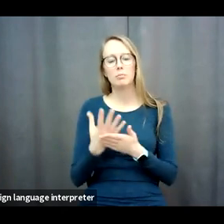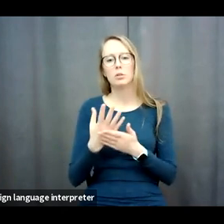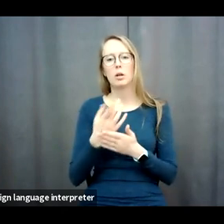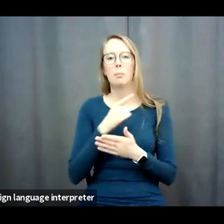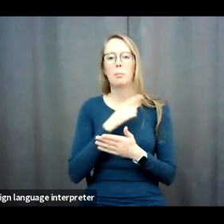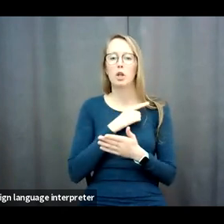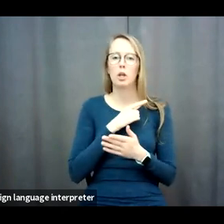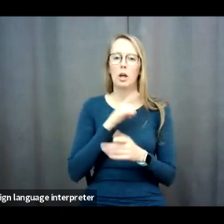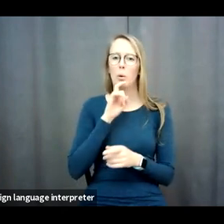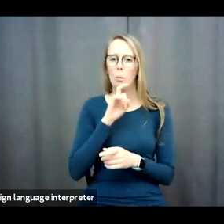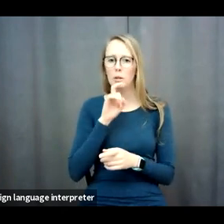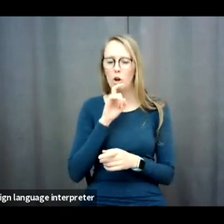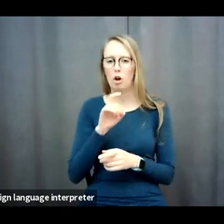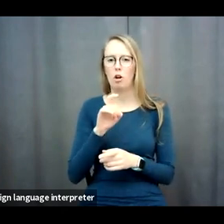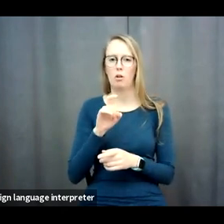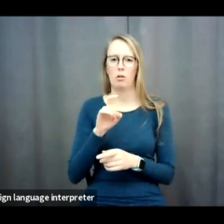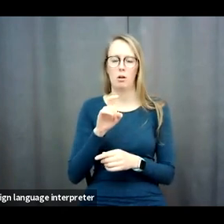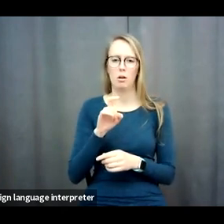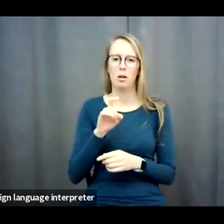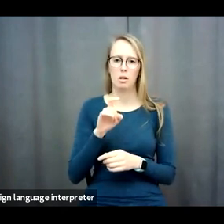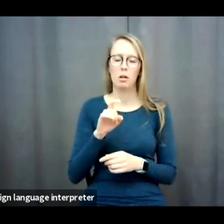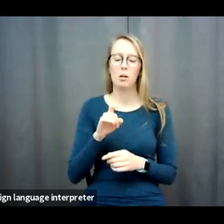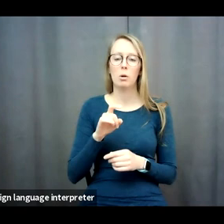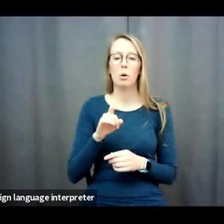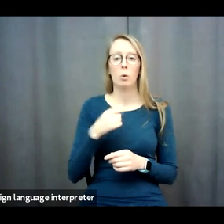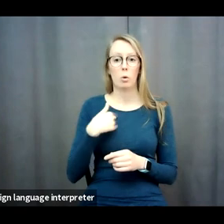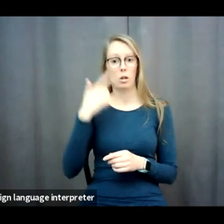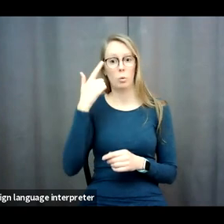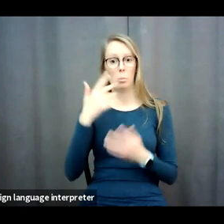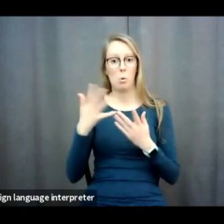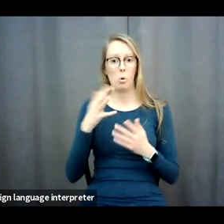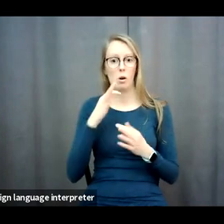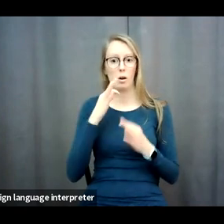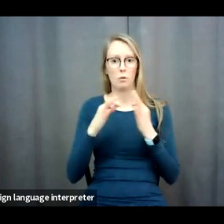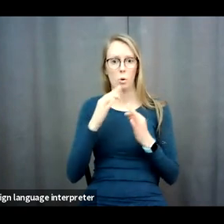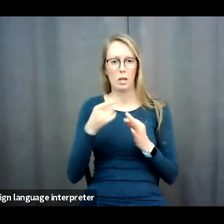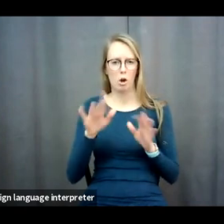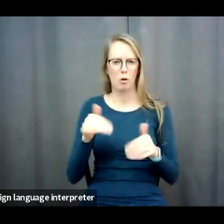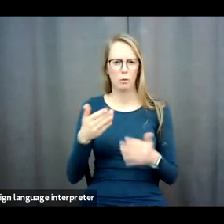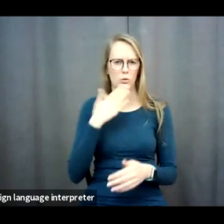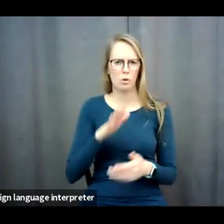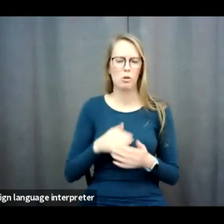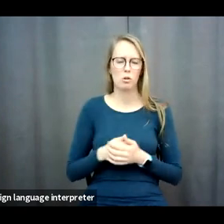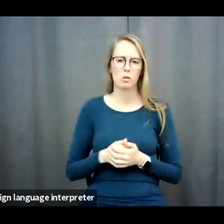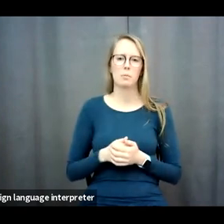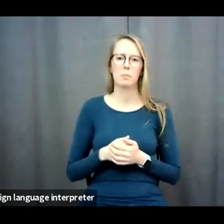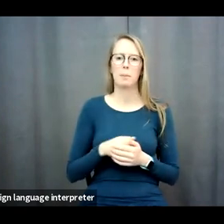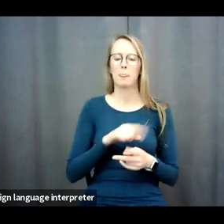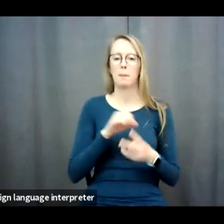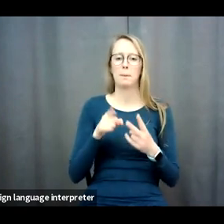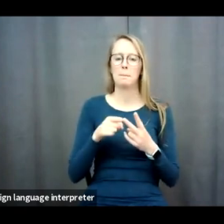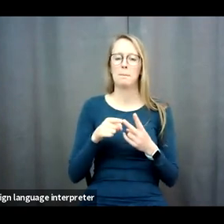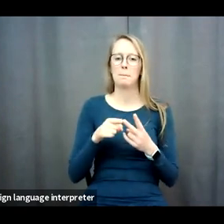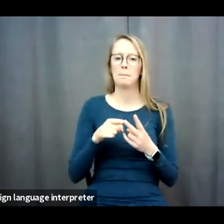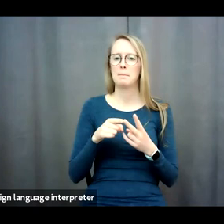box. And I think that many of those questions have been responded to. We had a talk